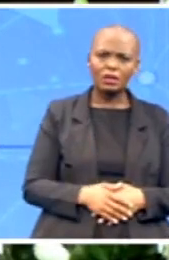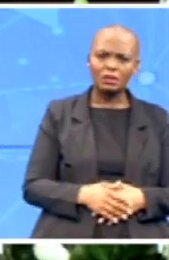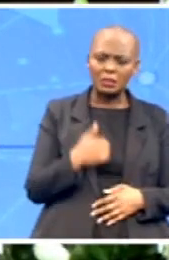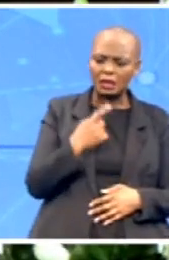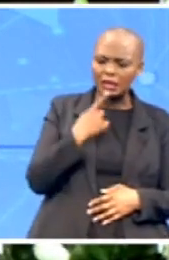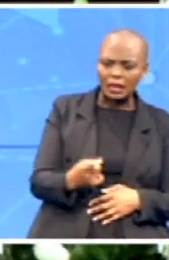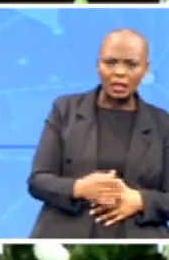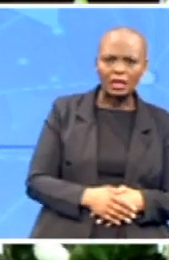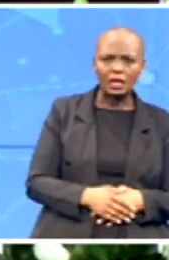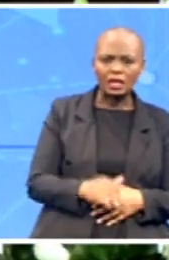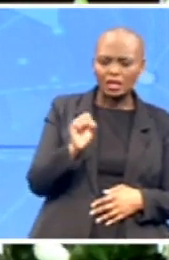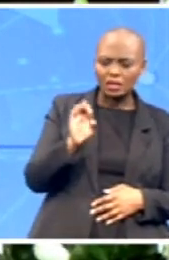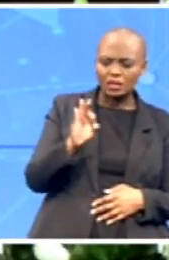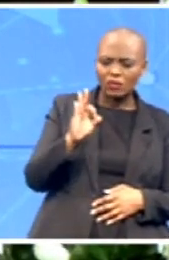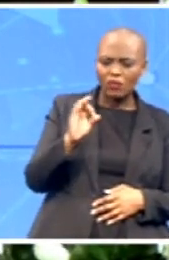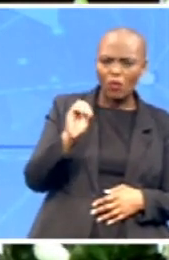Sifurantombela. Who?